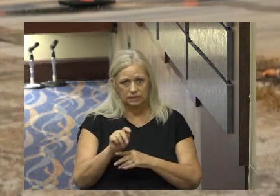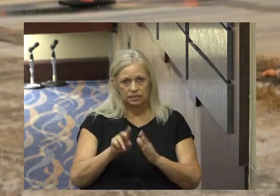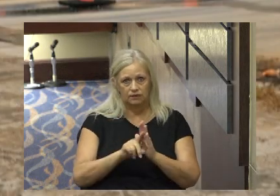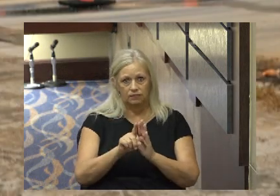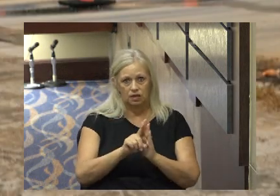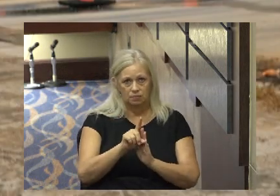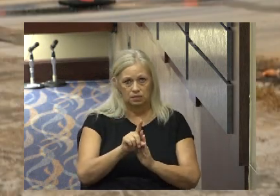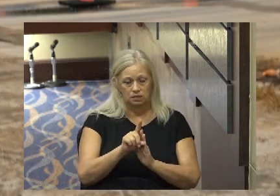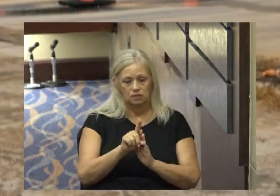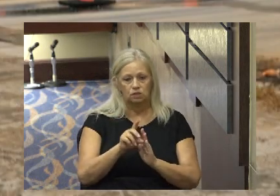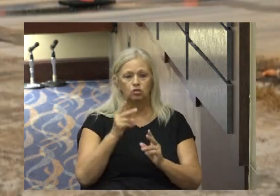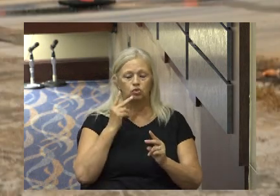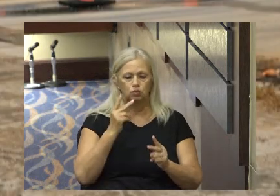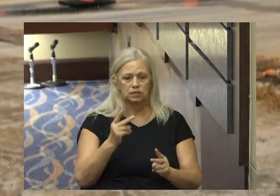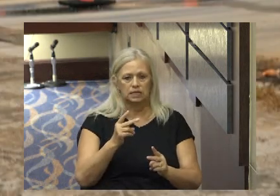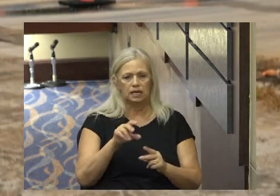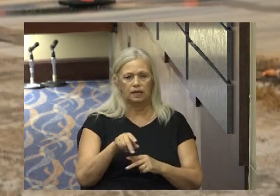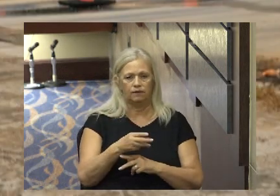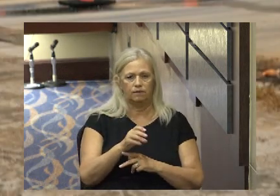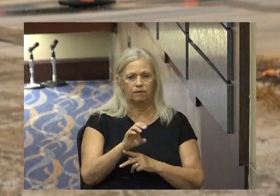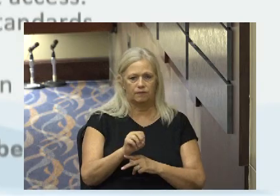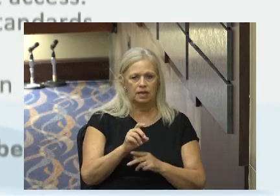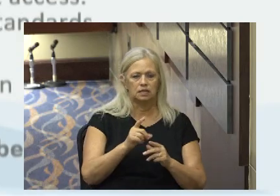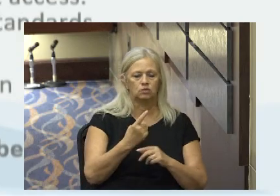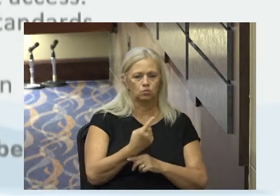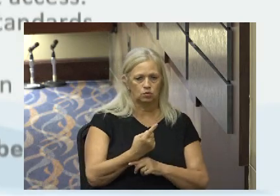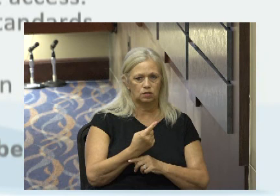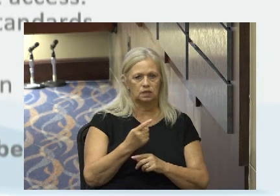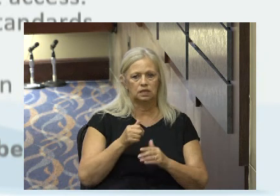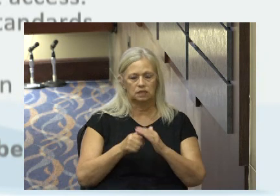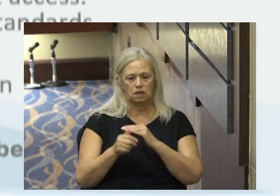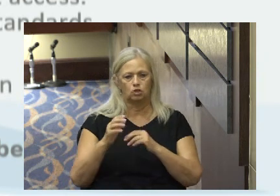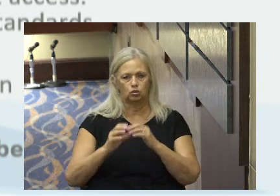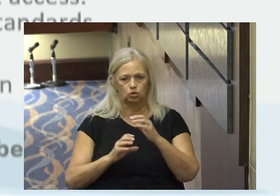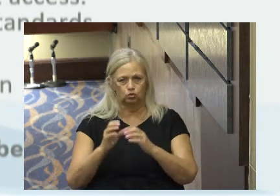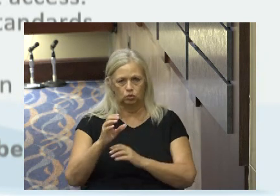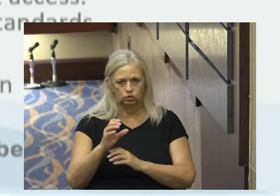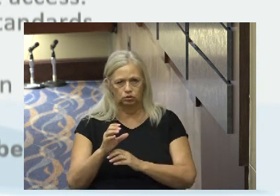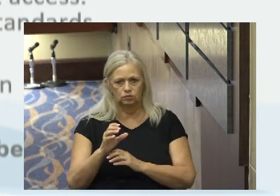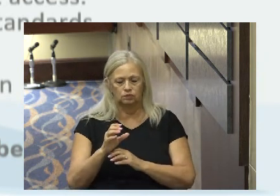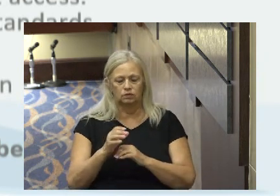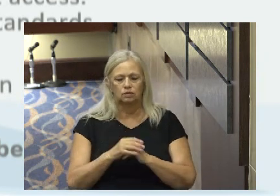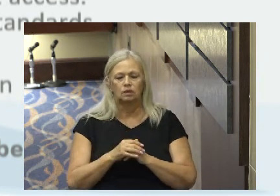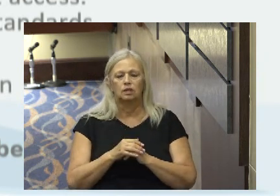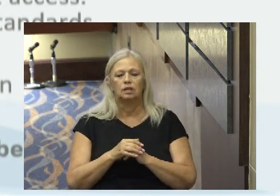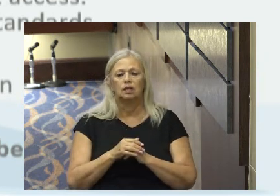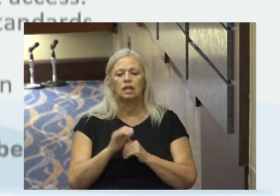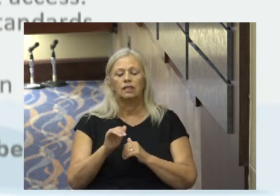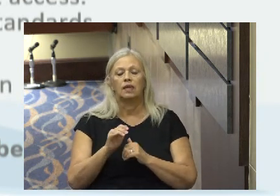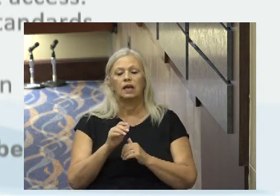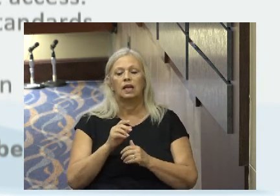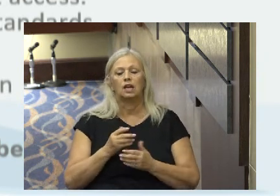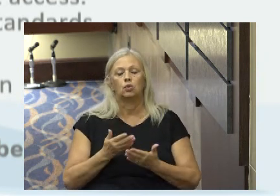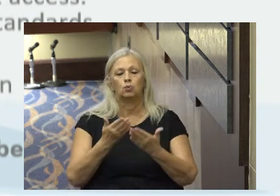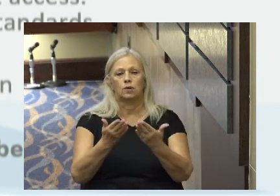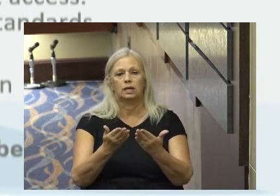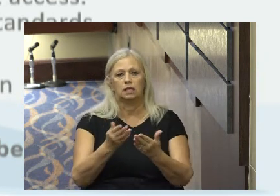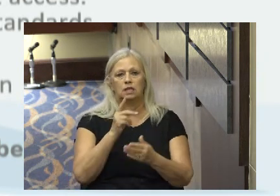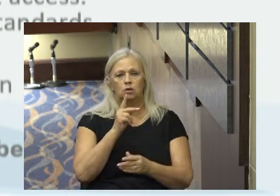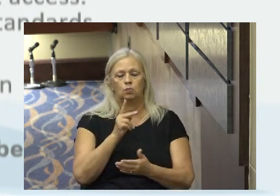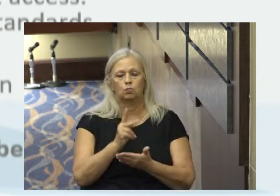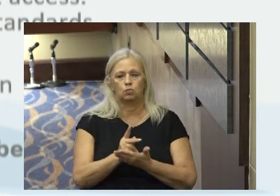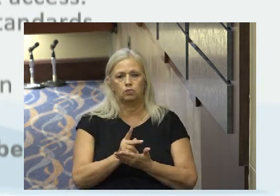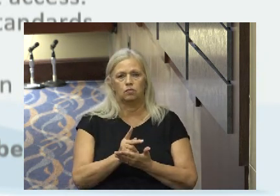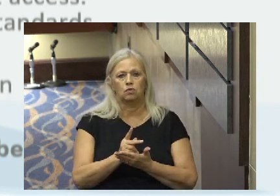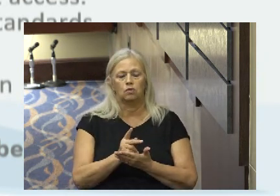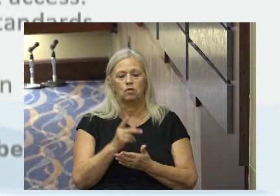1 that's under construction further down U Parks. And Plan Commission did recommend approval of the final PUD